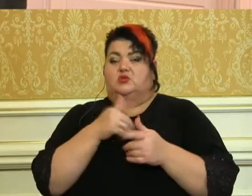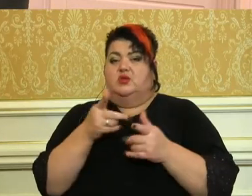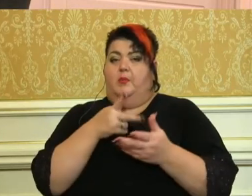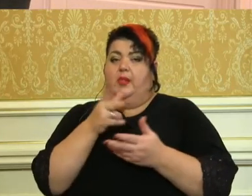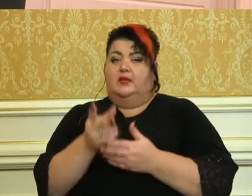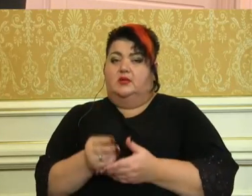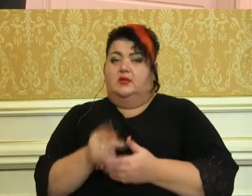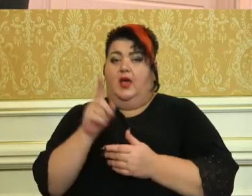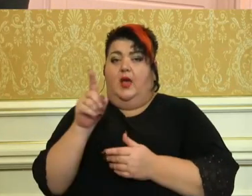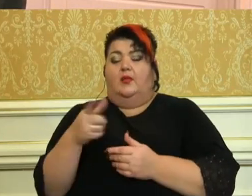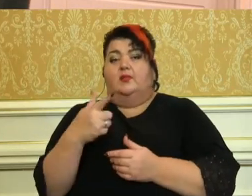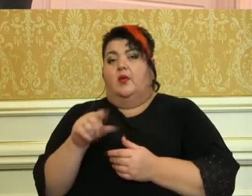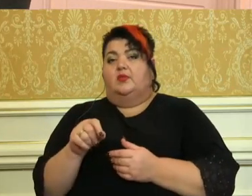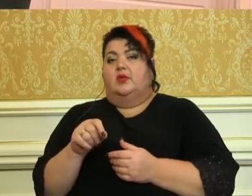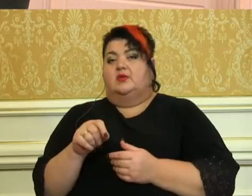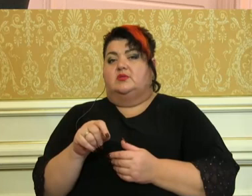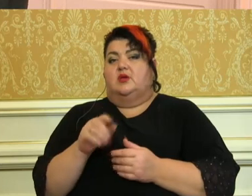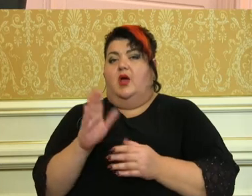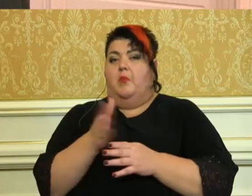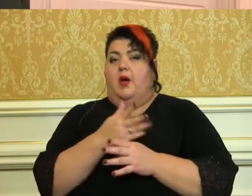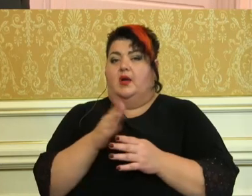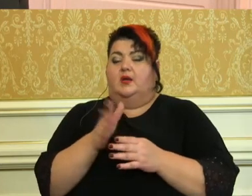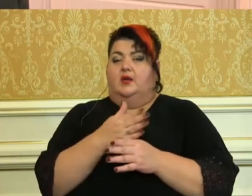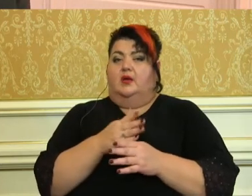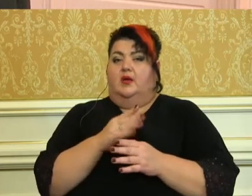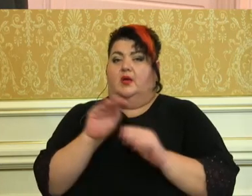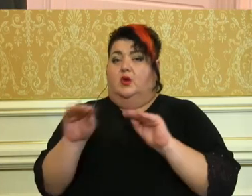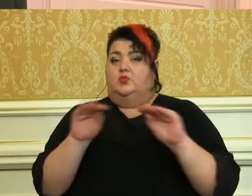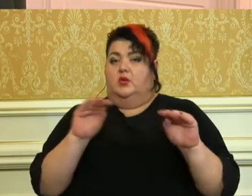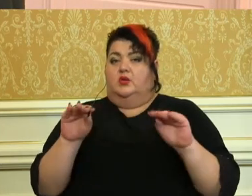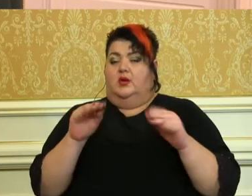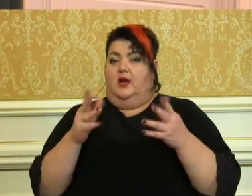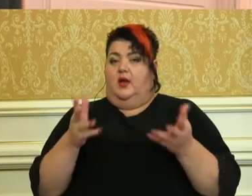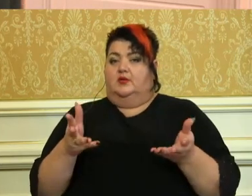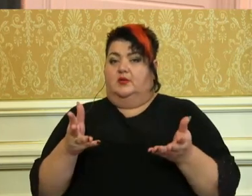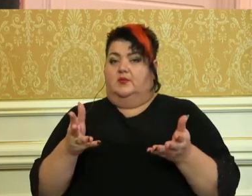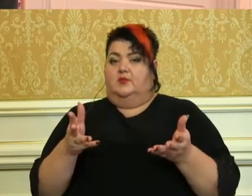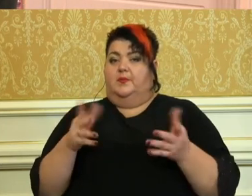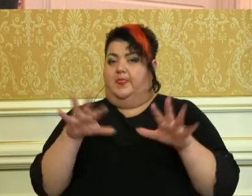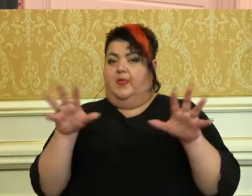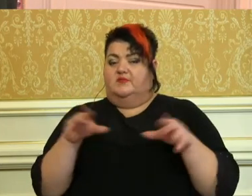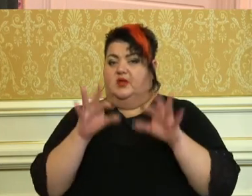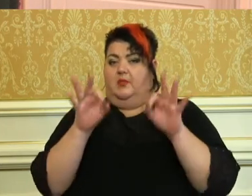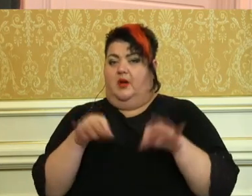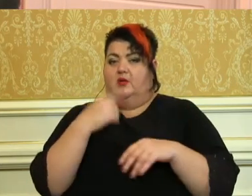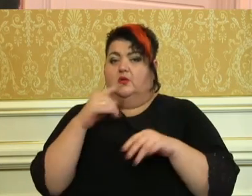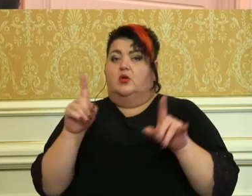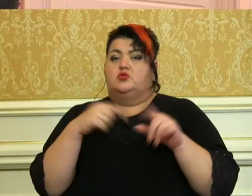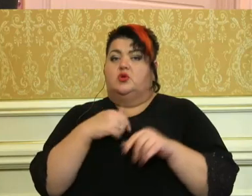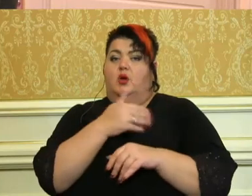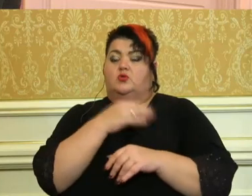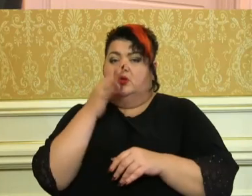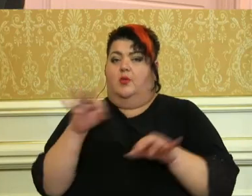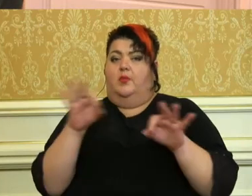are losing our nurses because they are living to Poland to work there. So what I'm talking about